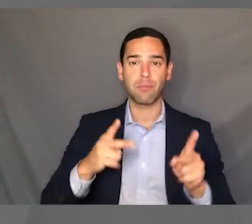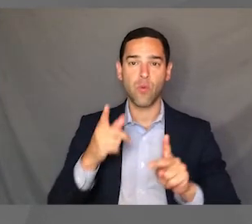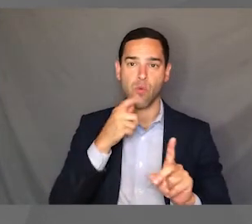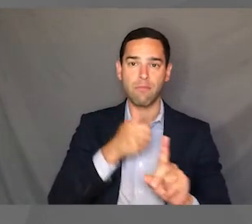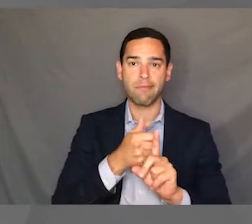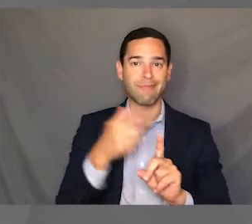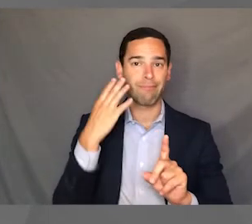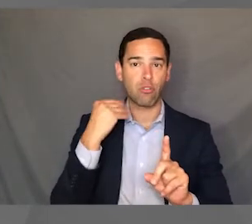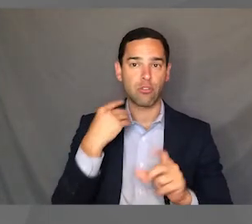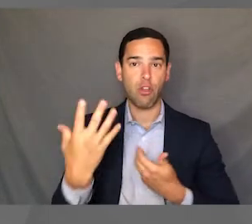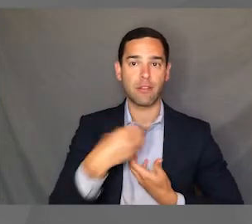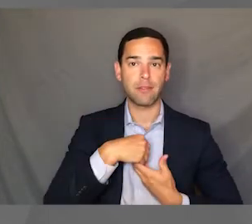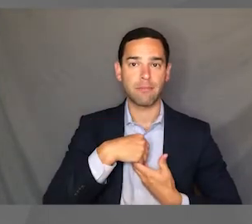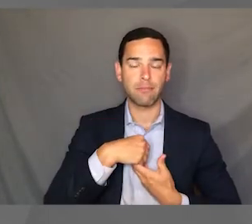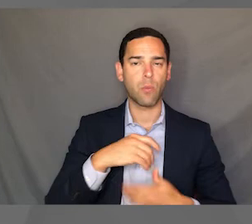neurotypical.